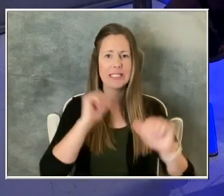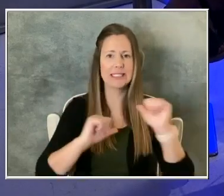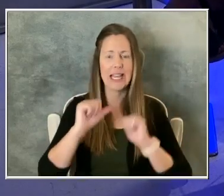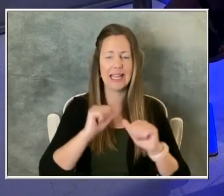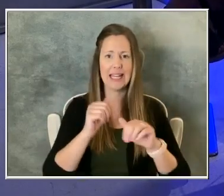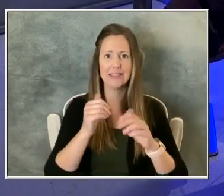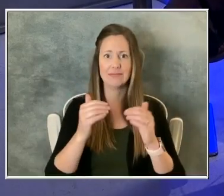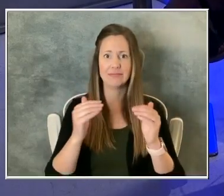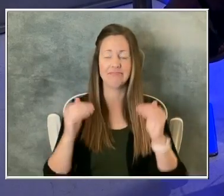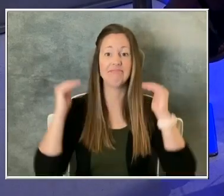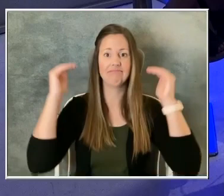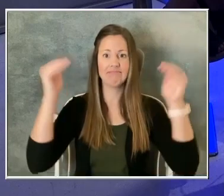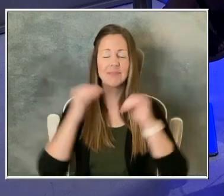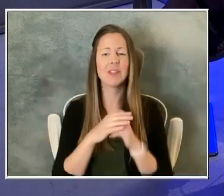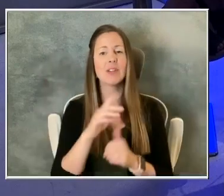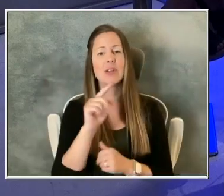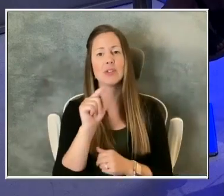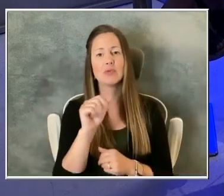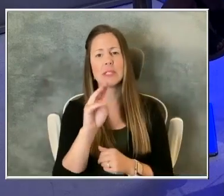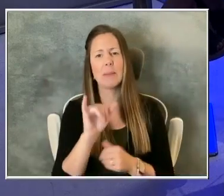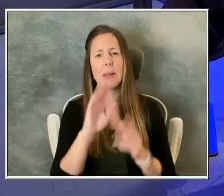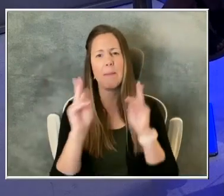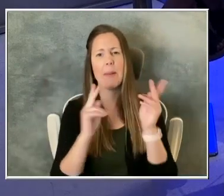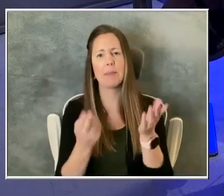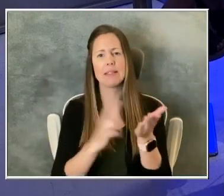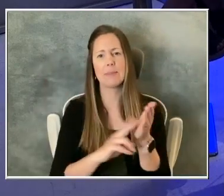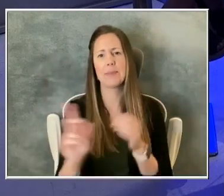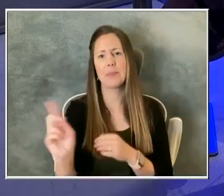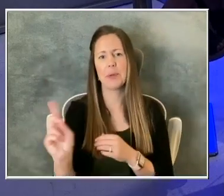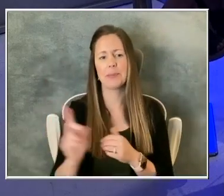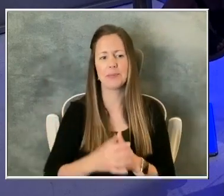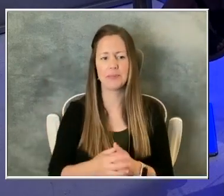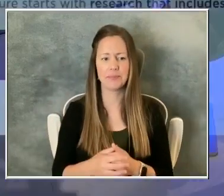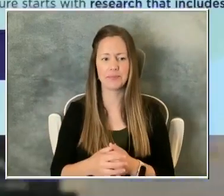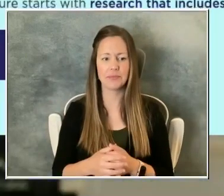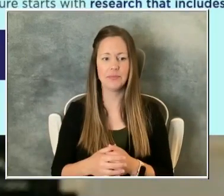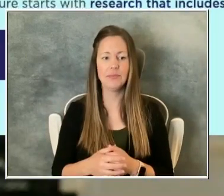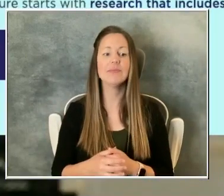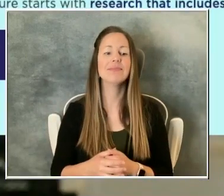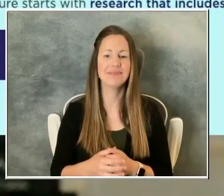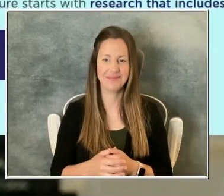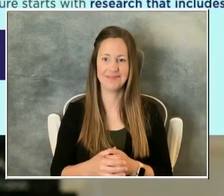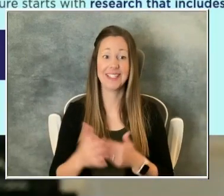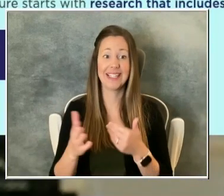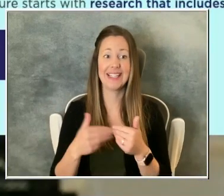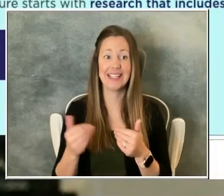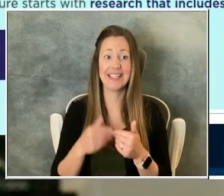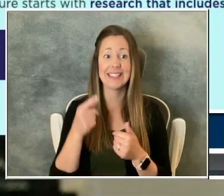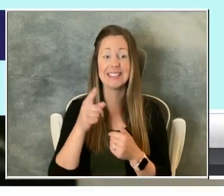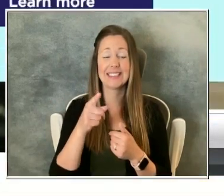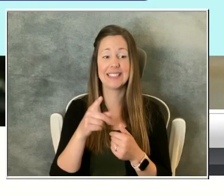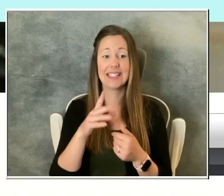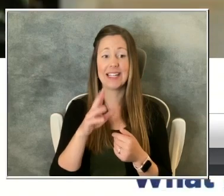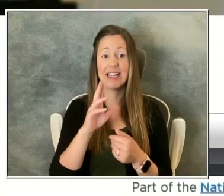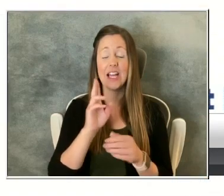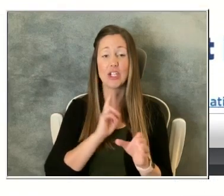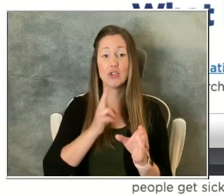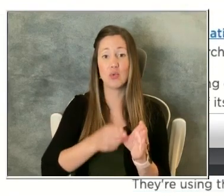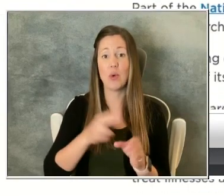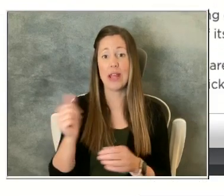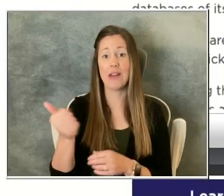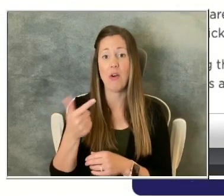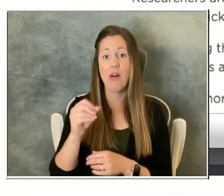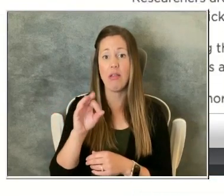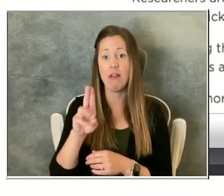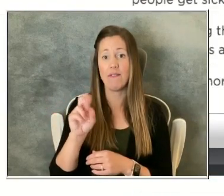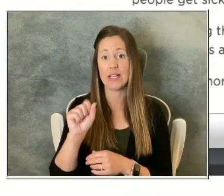up, Tammy, where would they do that? Well, they can do it. It's pretty easy. You can go directly to joinallofus.org, or certainly by